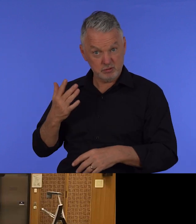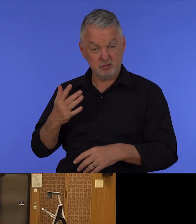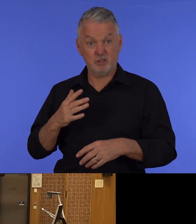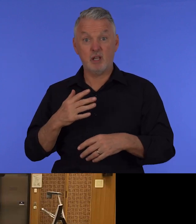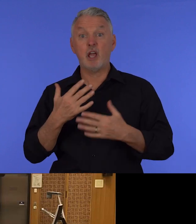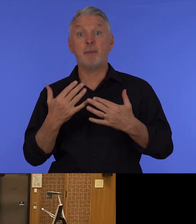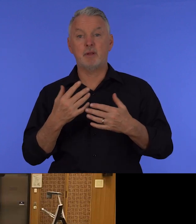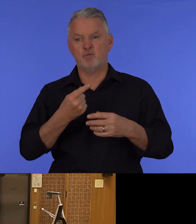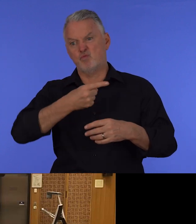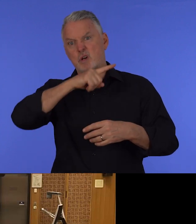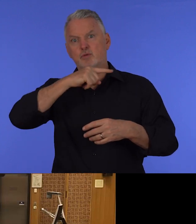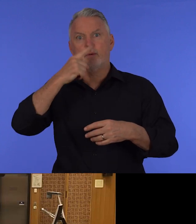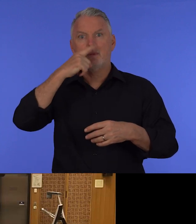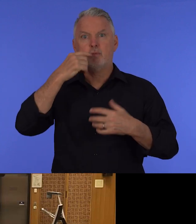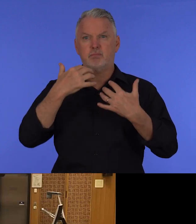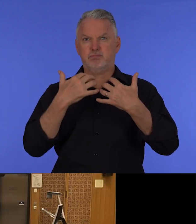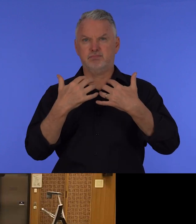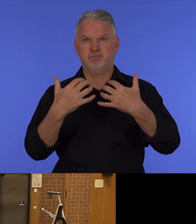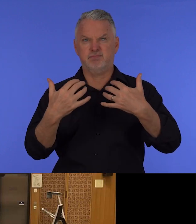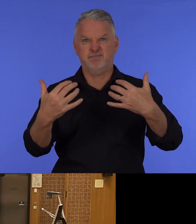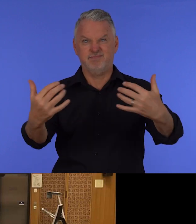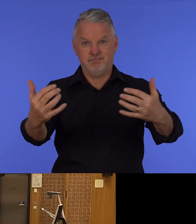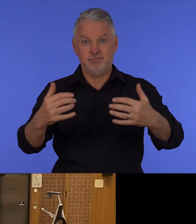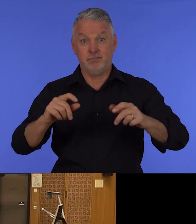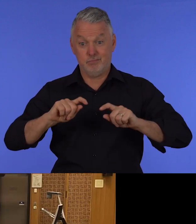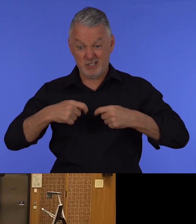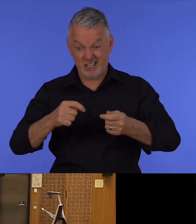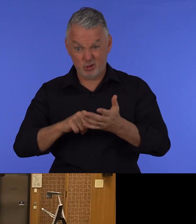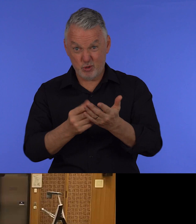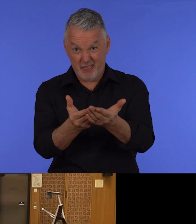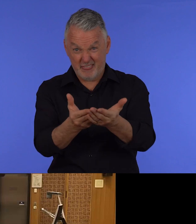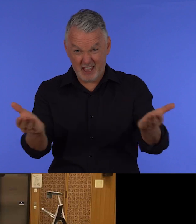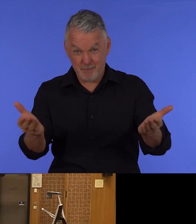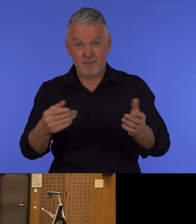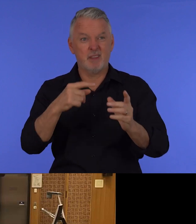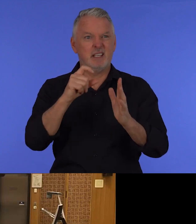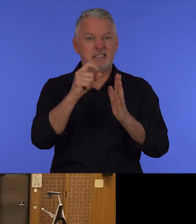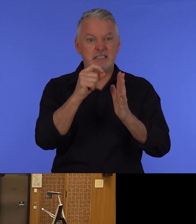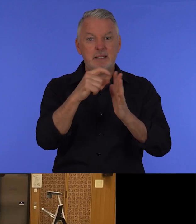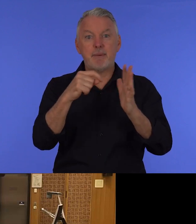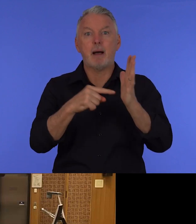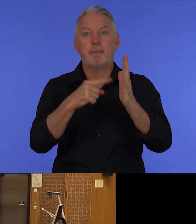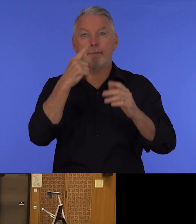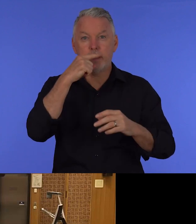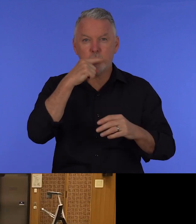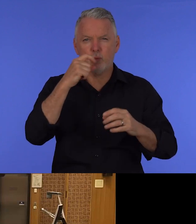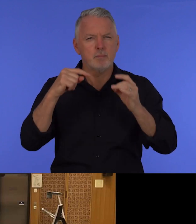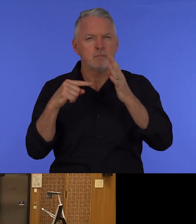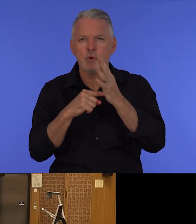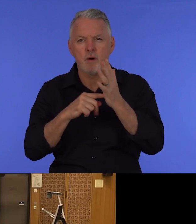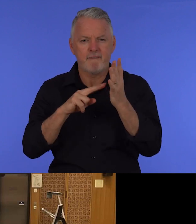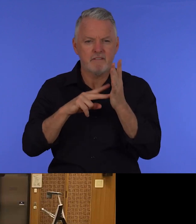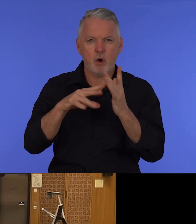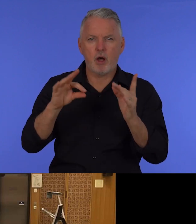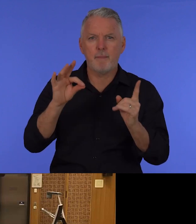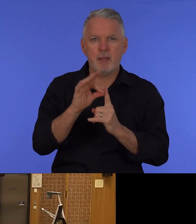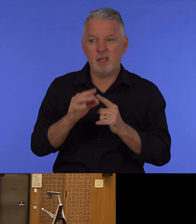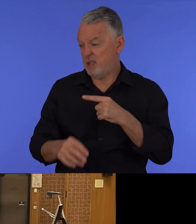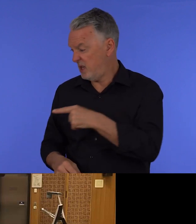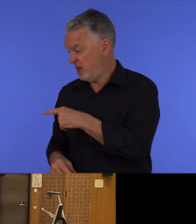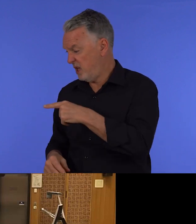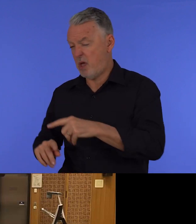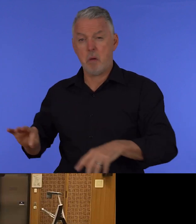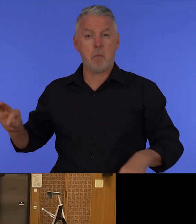coming along as well. So this was to over 100 people. It was recorded for more. There was big people from the department there,